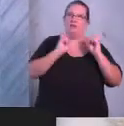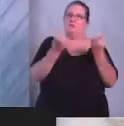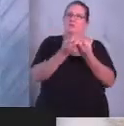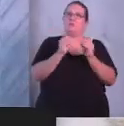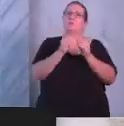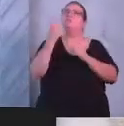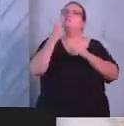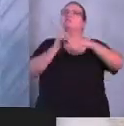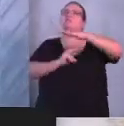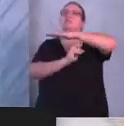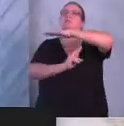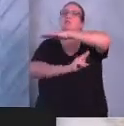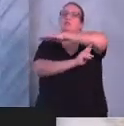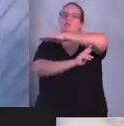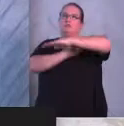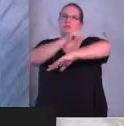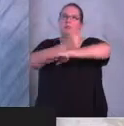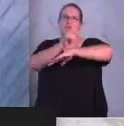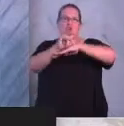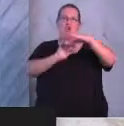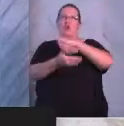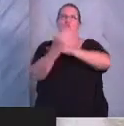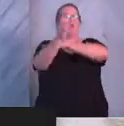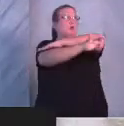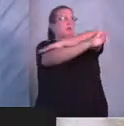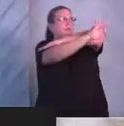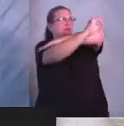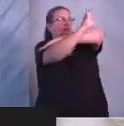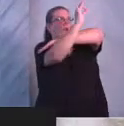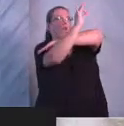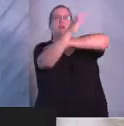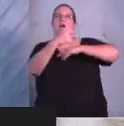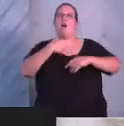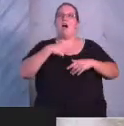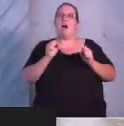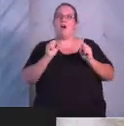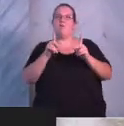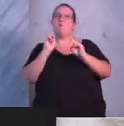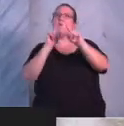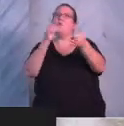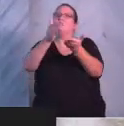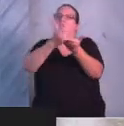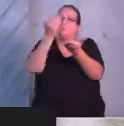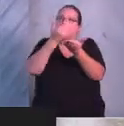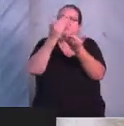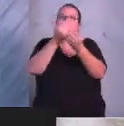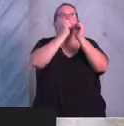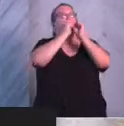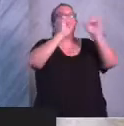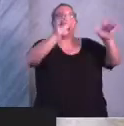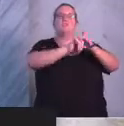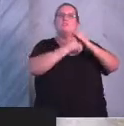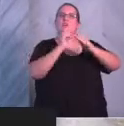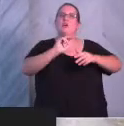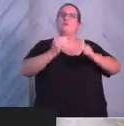bridge was launched, I was at early in the morning as the sun was rising, had the opportunity to be at a smudging to bless the start of the third